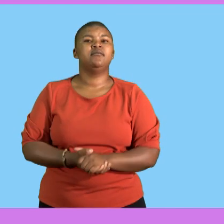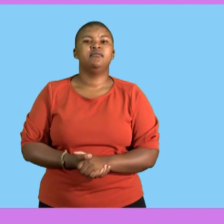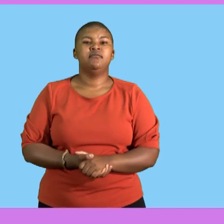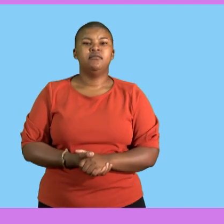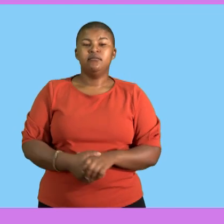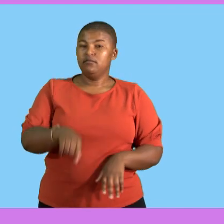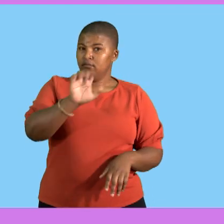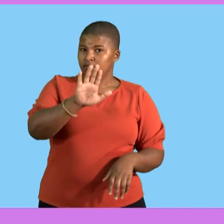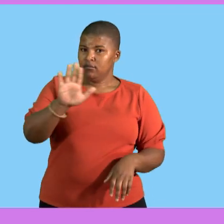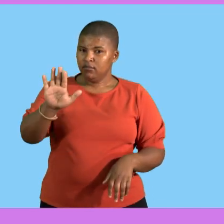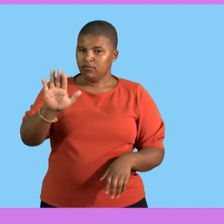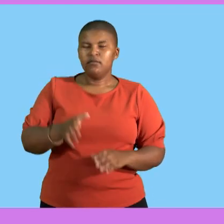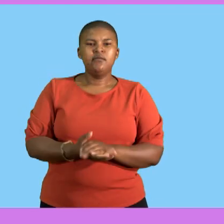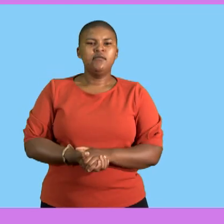5,